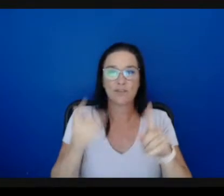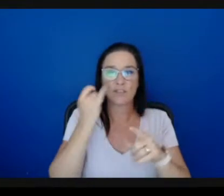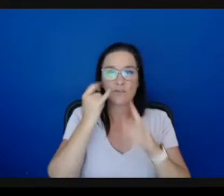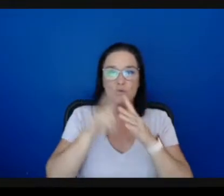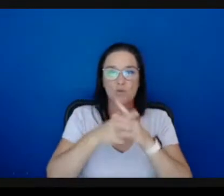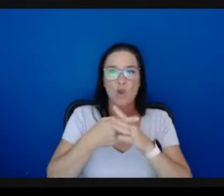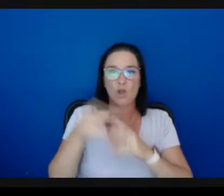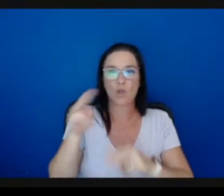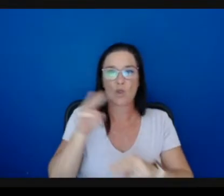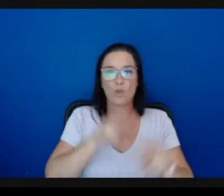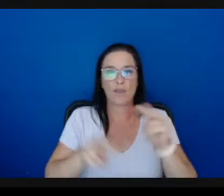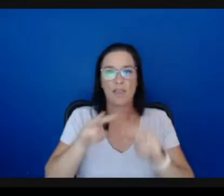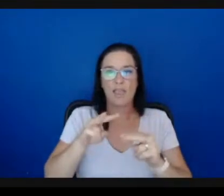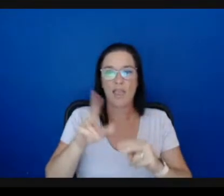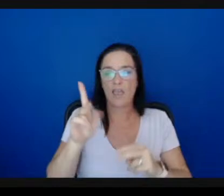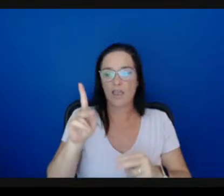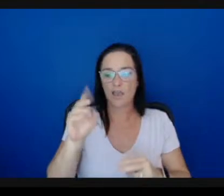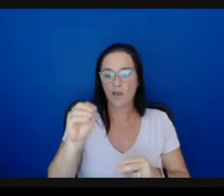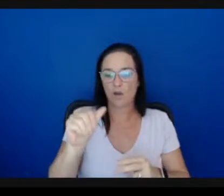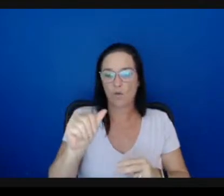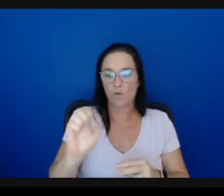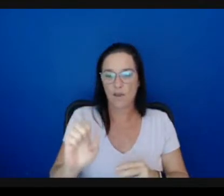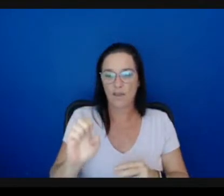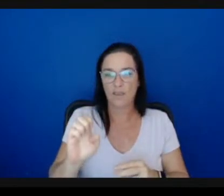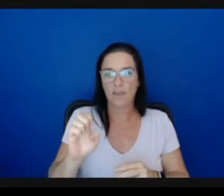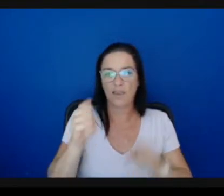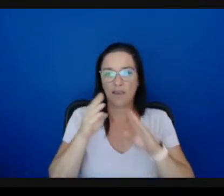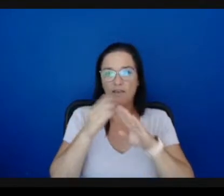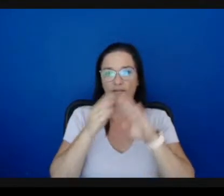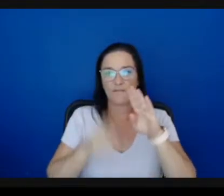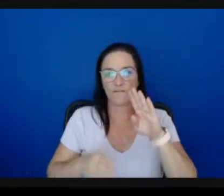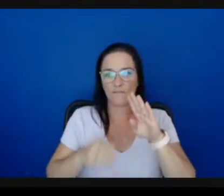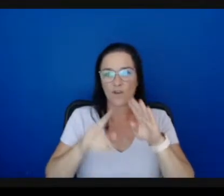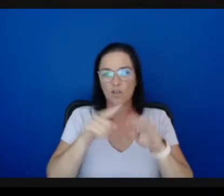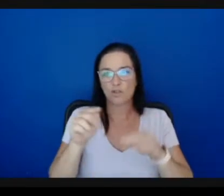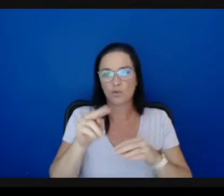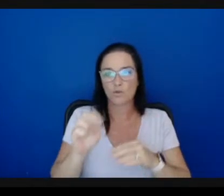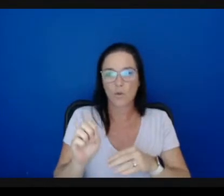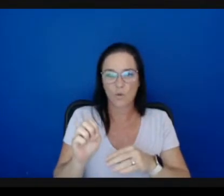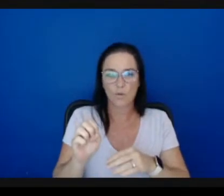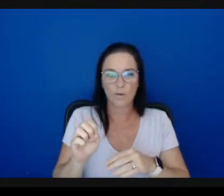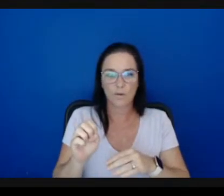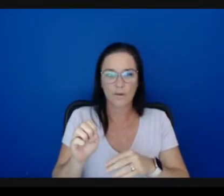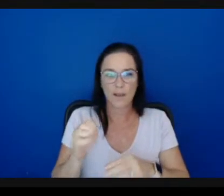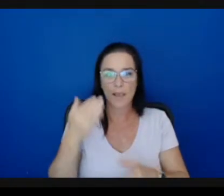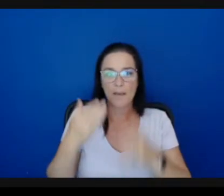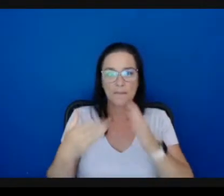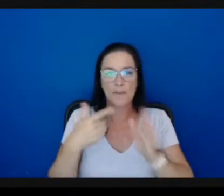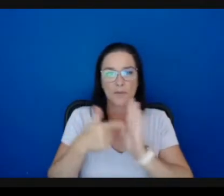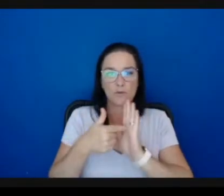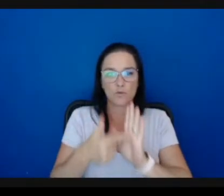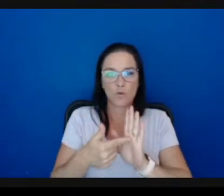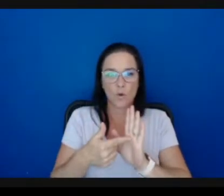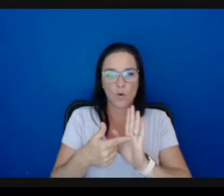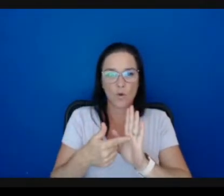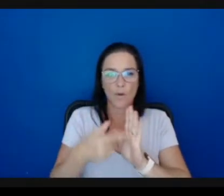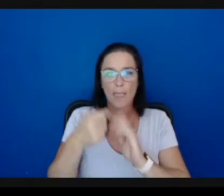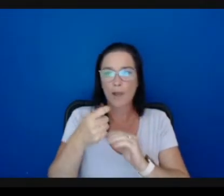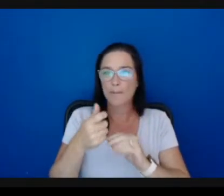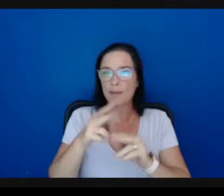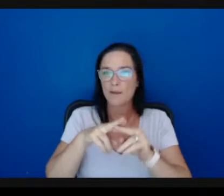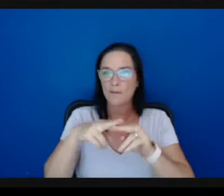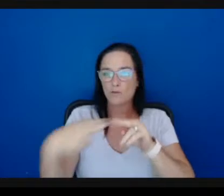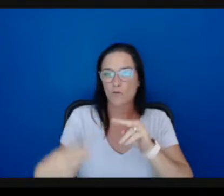the Kauai fault zone area, Ahua, which is a station just to the south. Looks like it might be showing a little bit of a drop